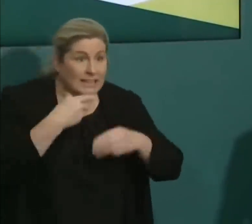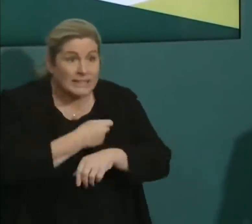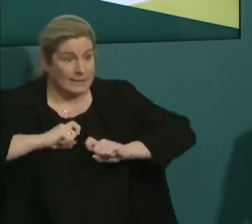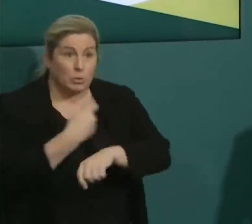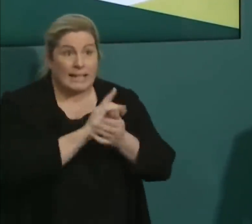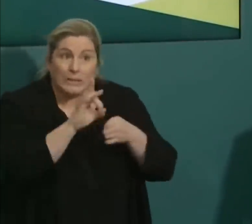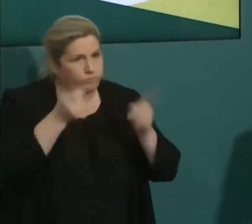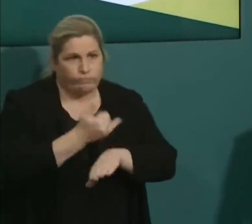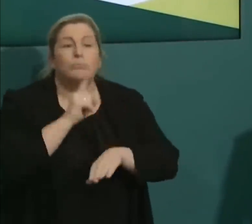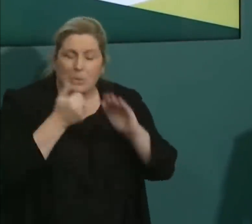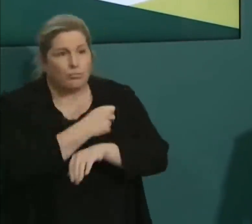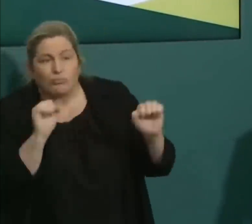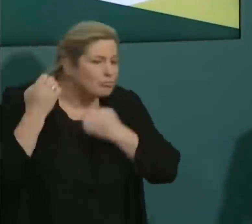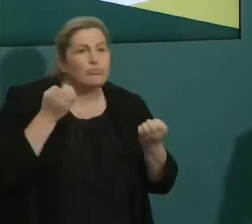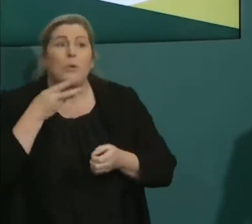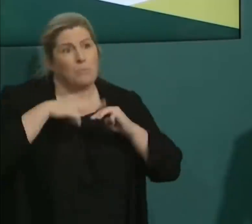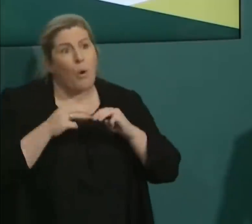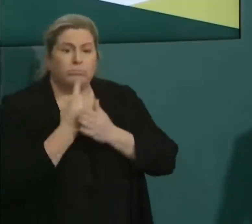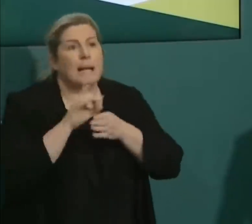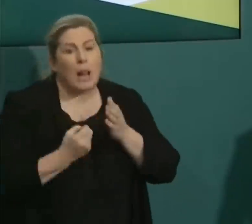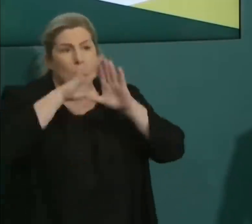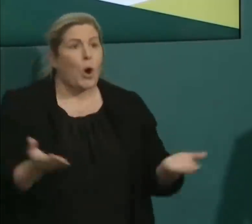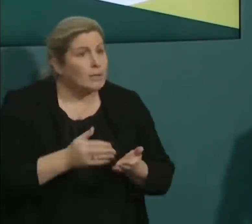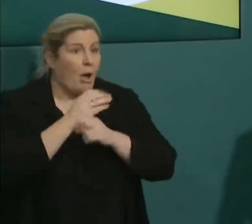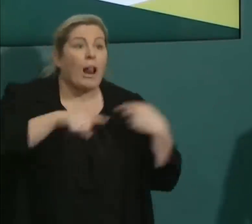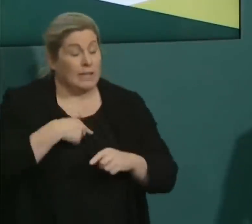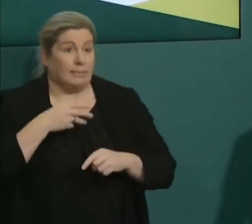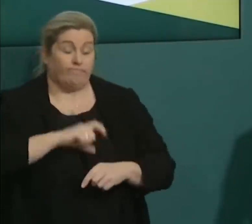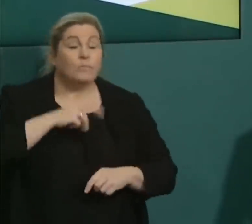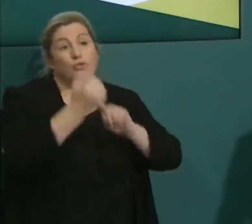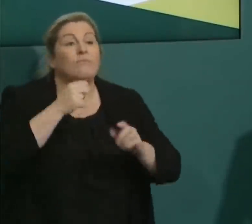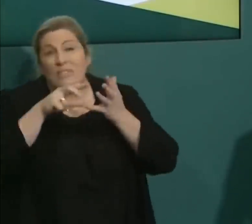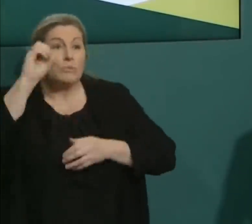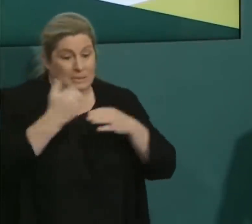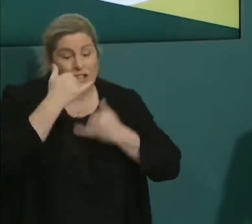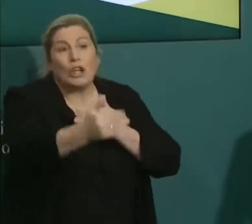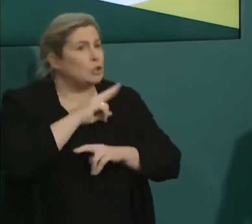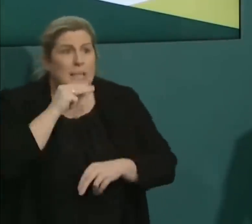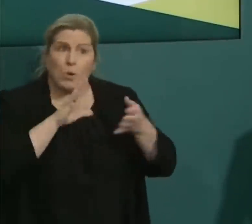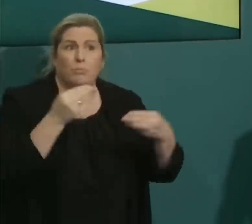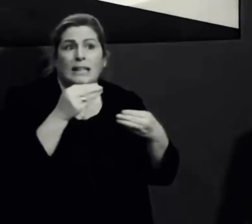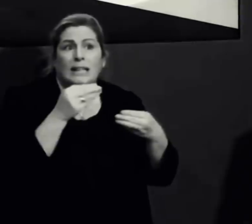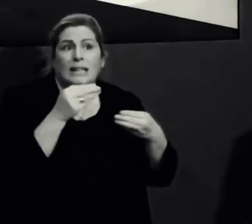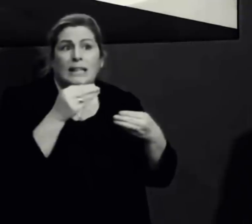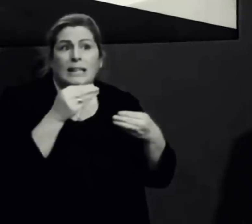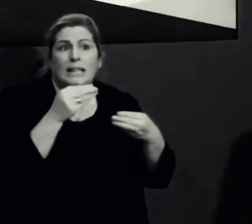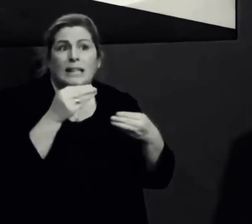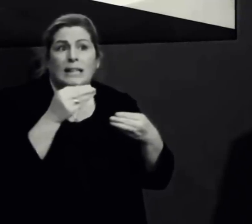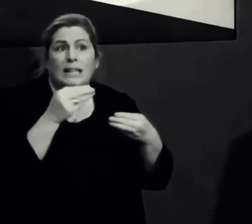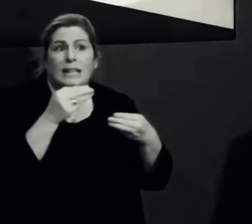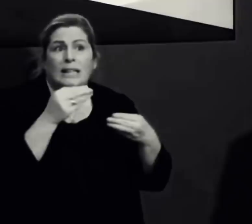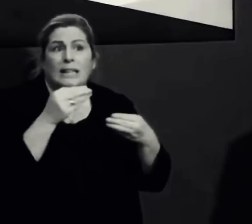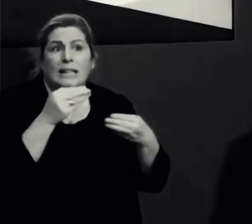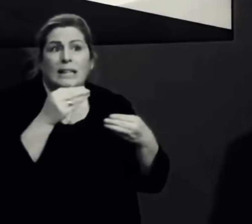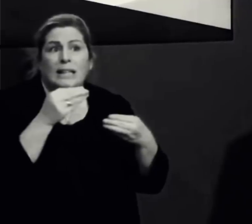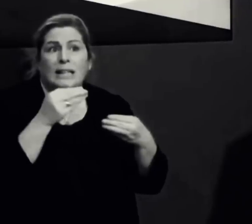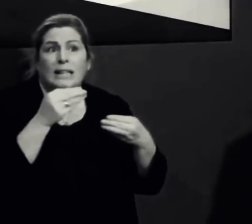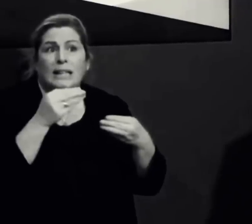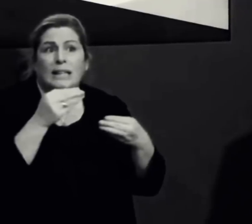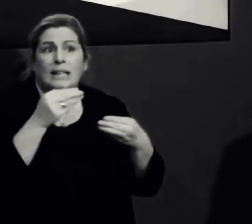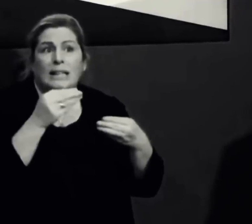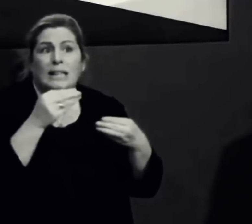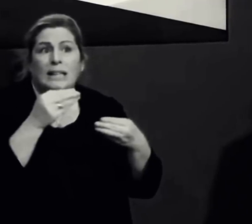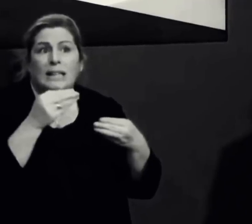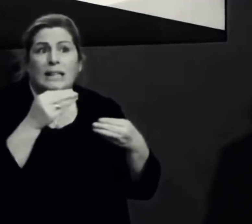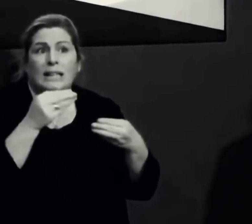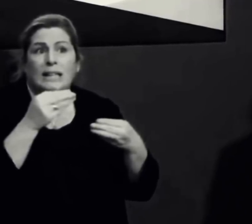variant. Blame it on the variant. So there you go. This is what you're dealing with. And I have to say, I am somewhat